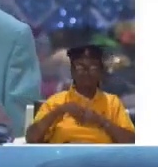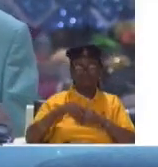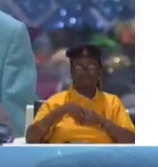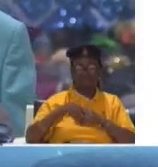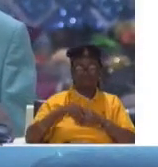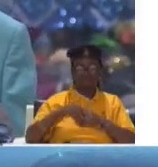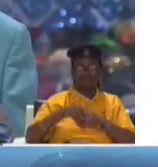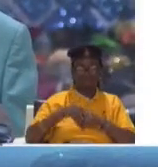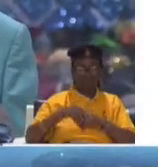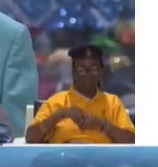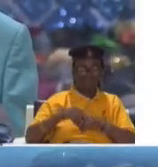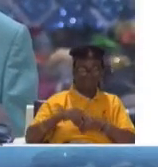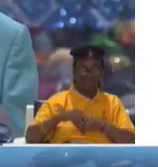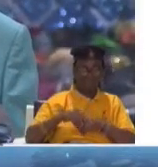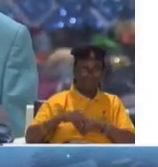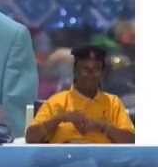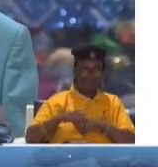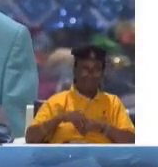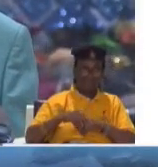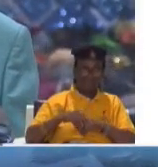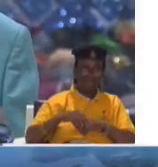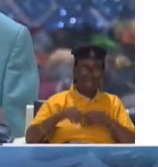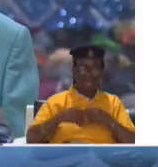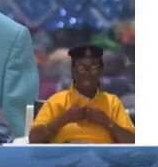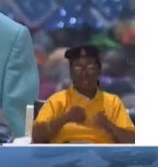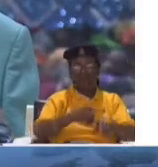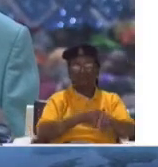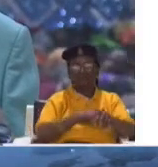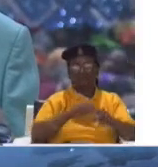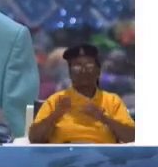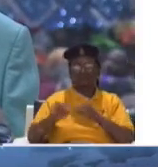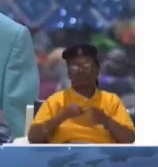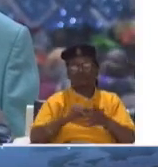How long does it take before there was light?